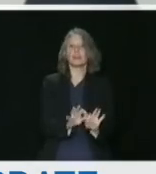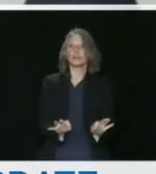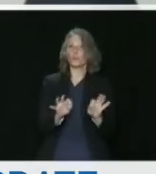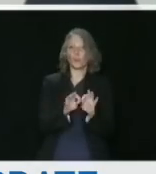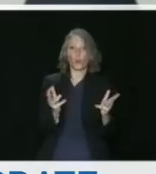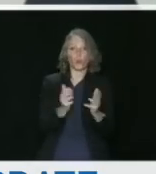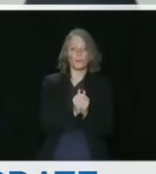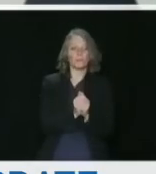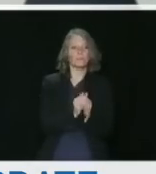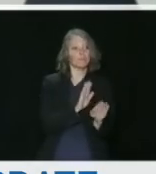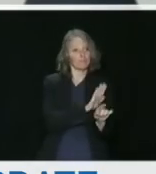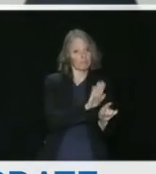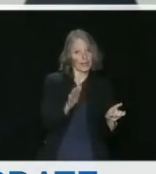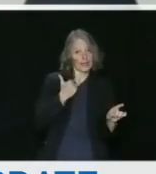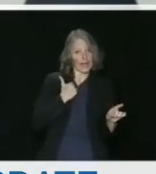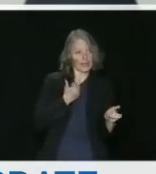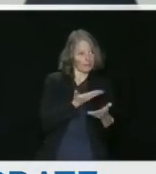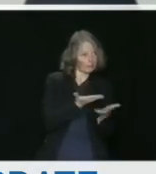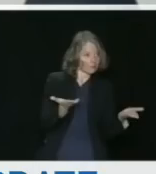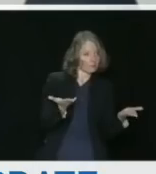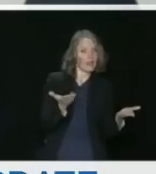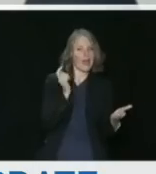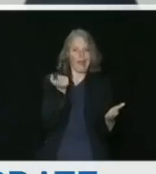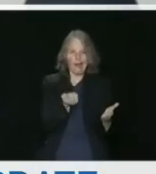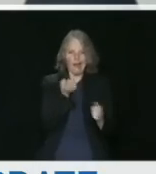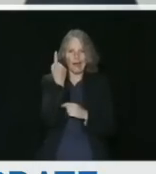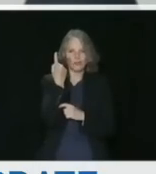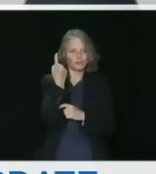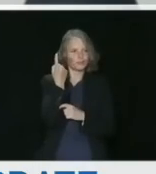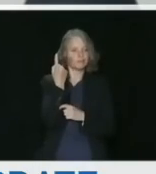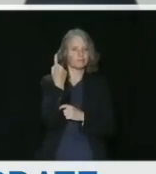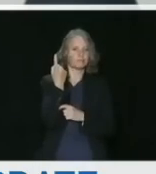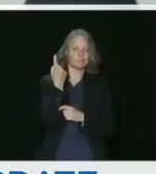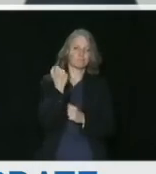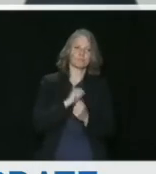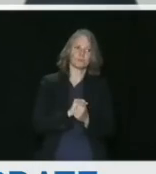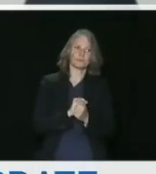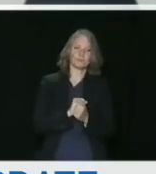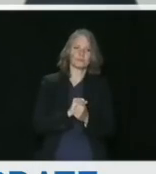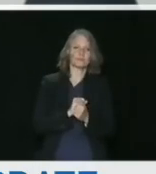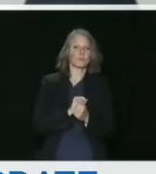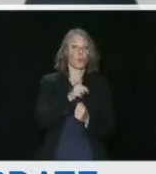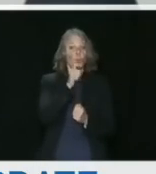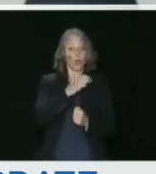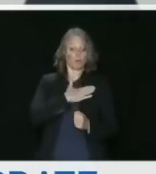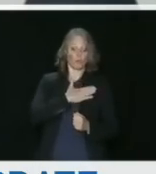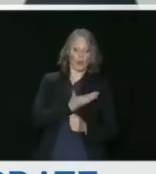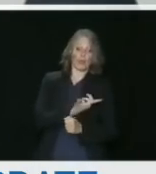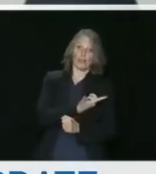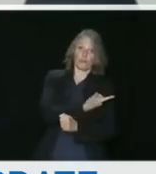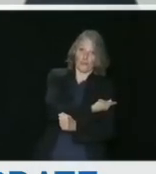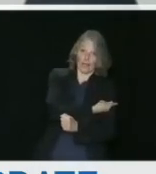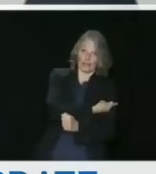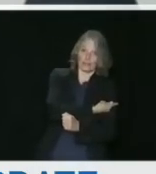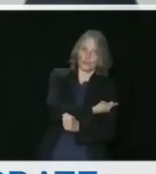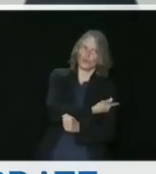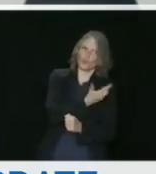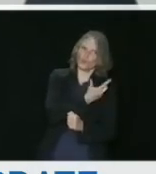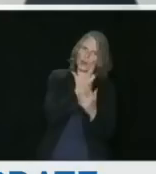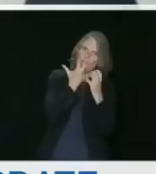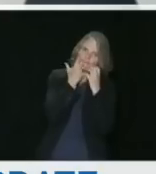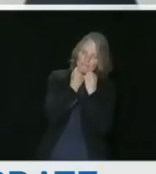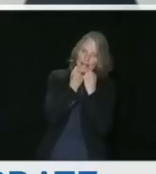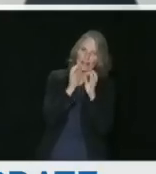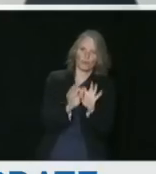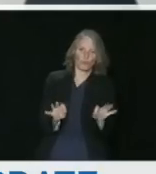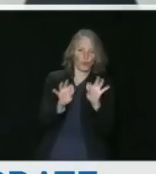for Canadians to understand that the uptake of vaccines is really important